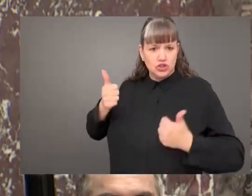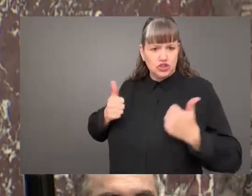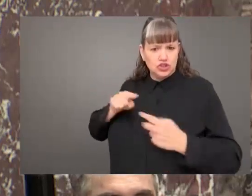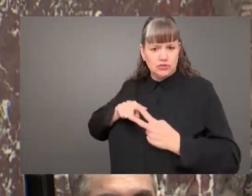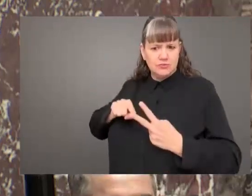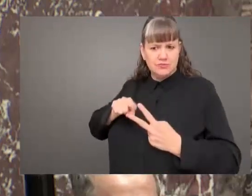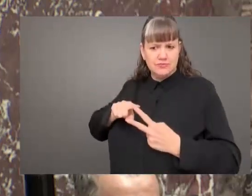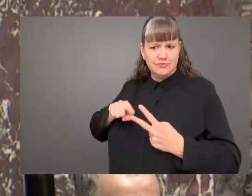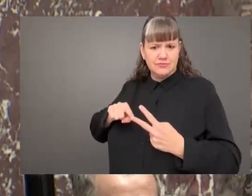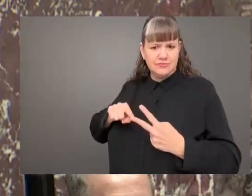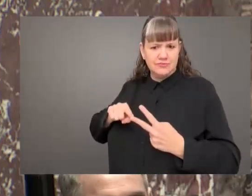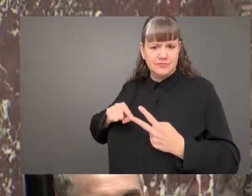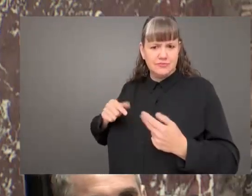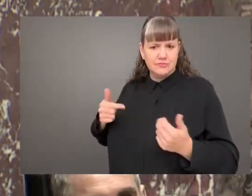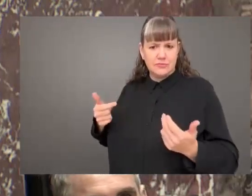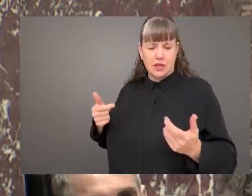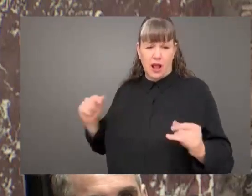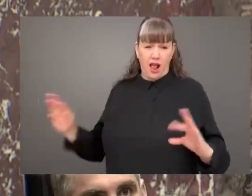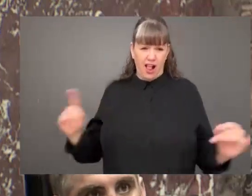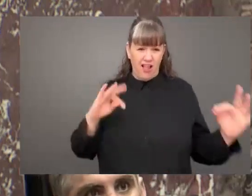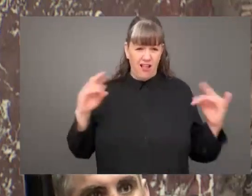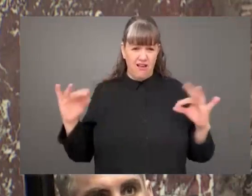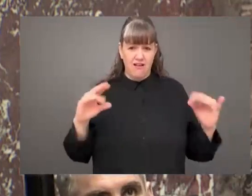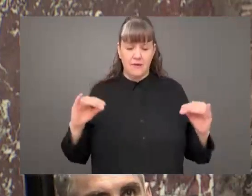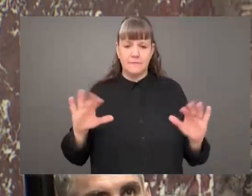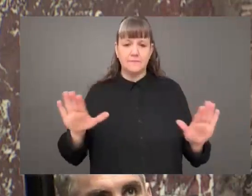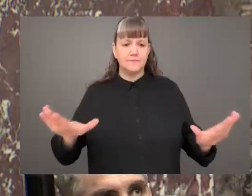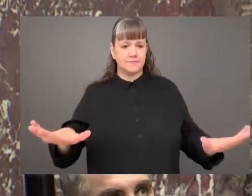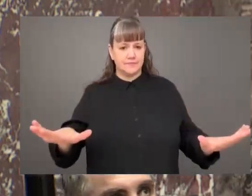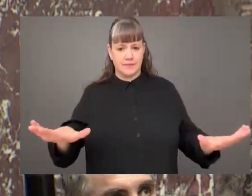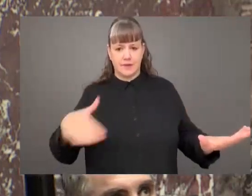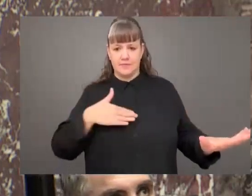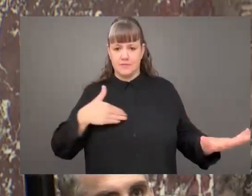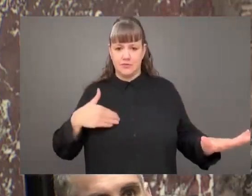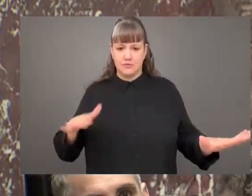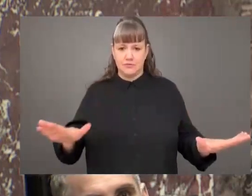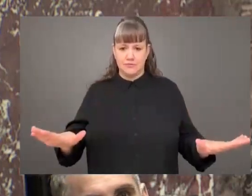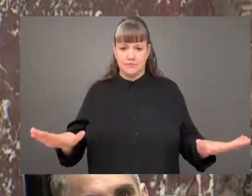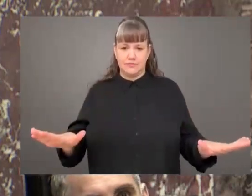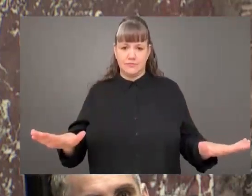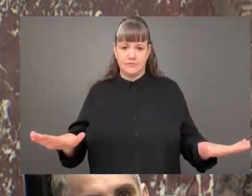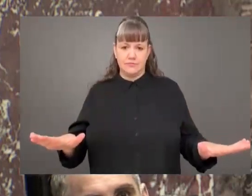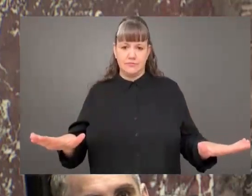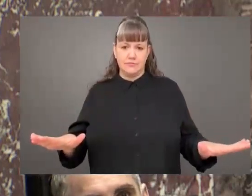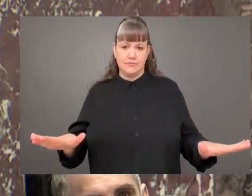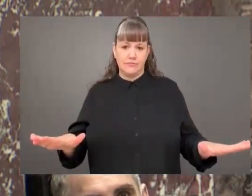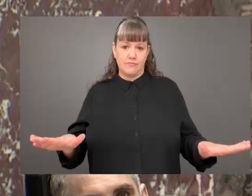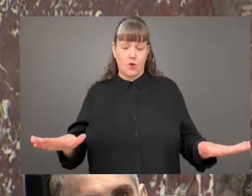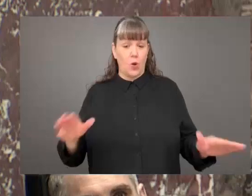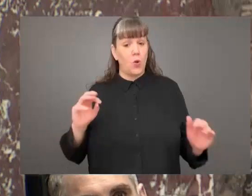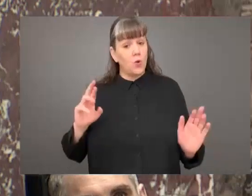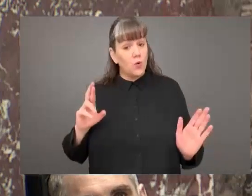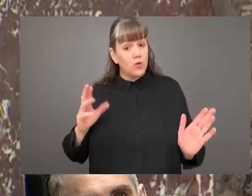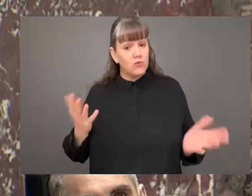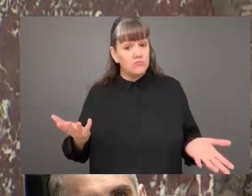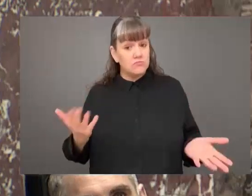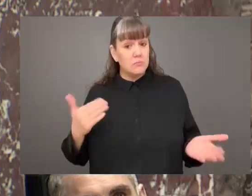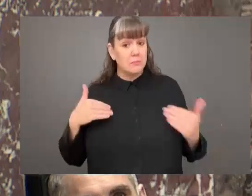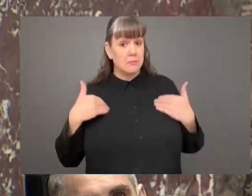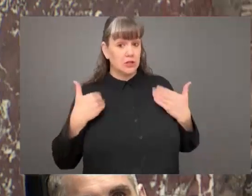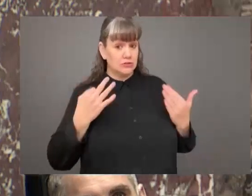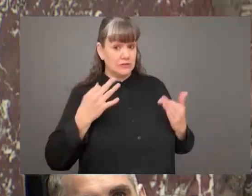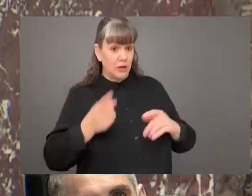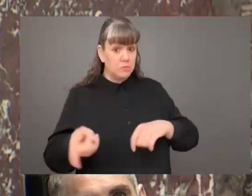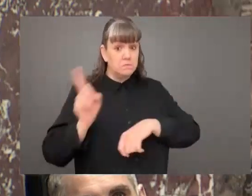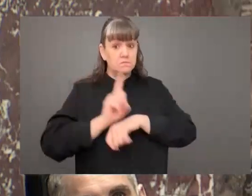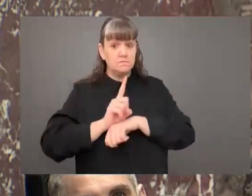Members, please continue. Or the minister can get up in this House and name the MLAs that have asked